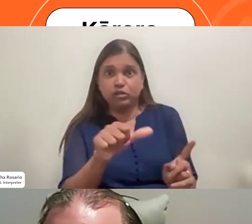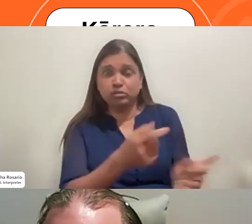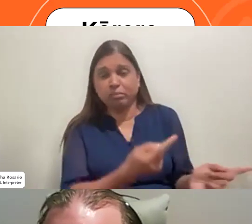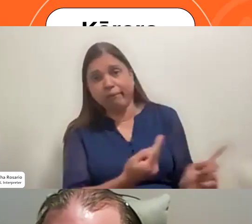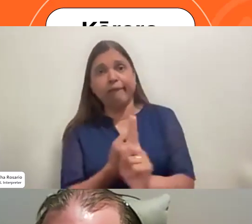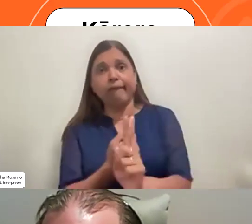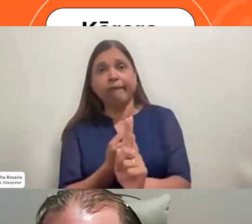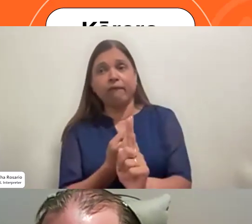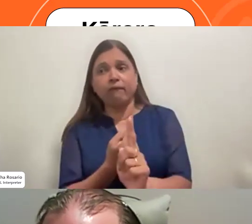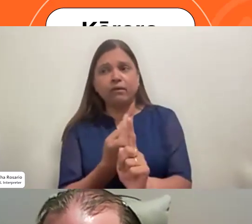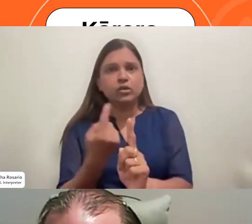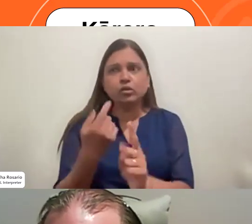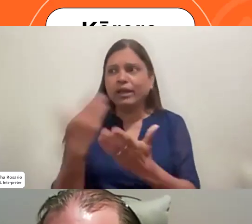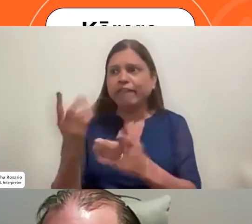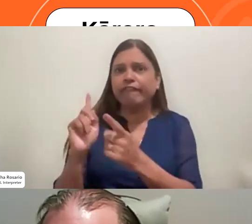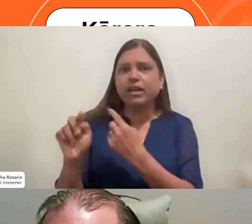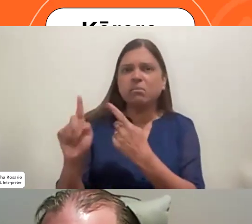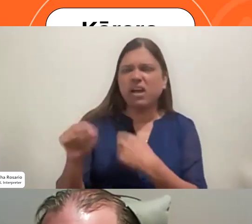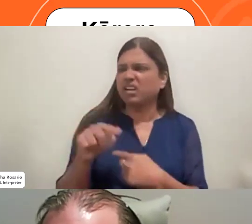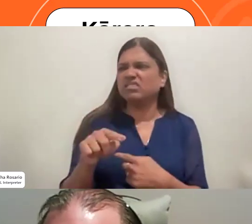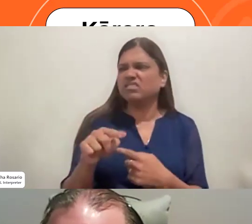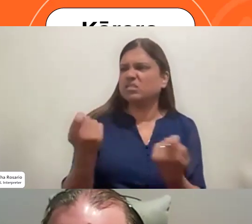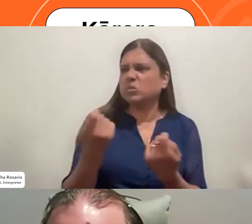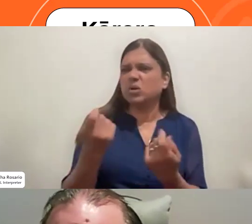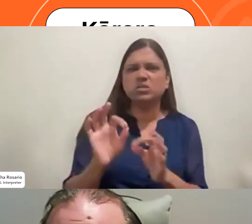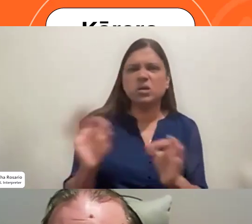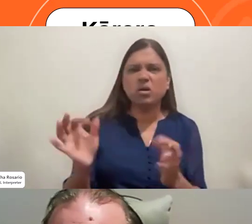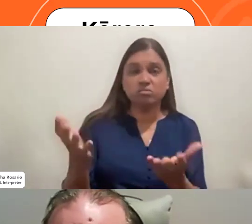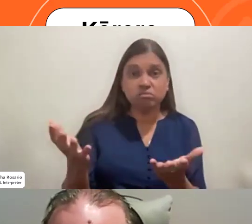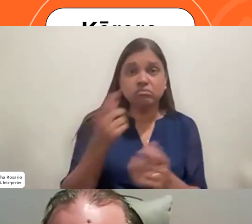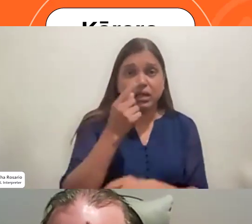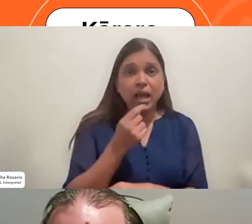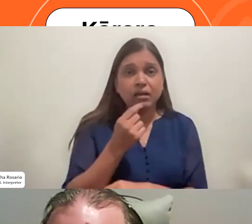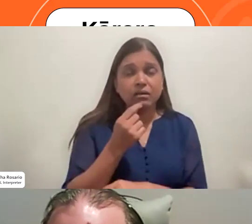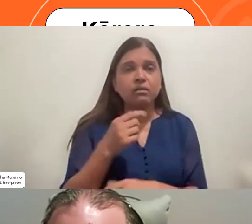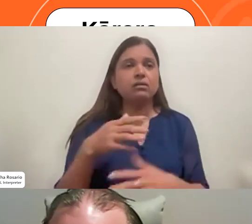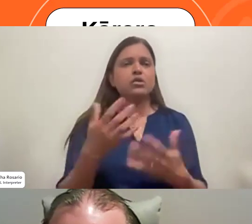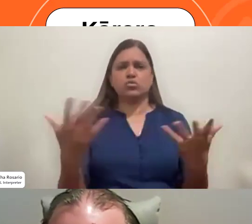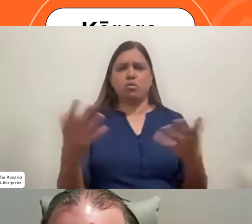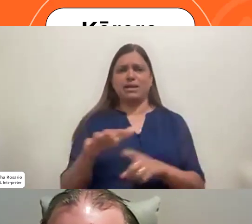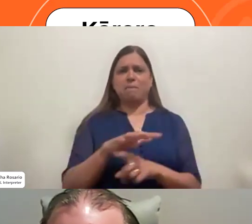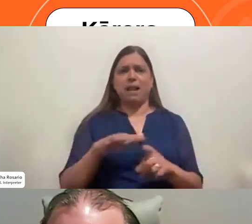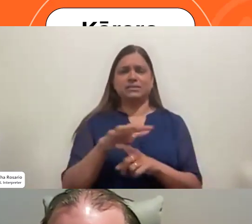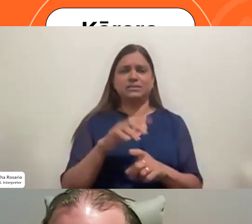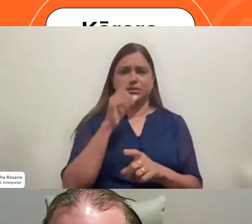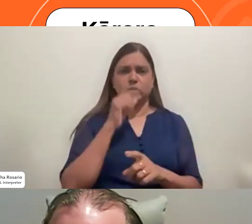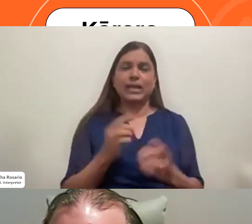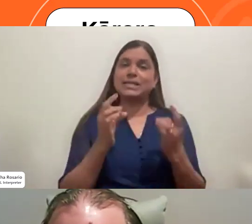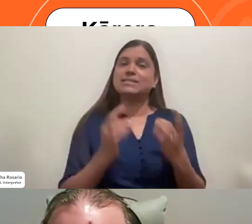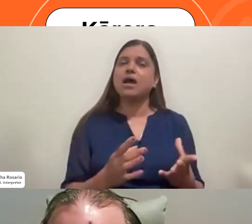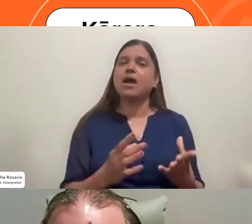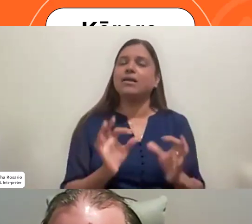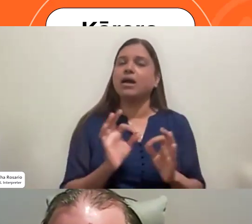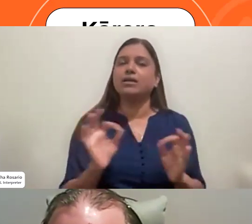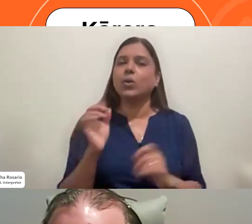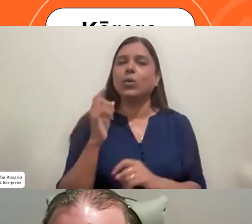this better. And there are so many places that we could start, and I don't think we will